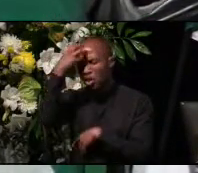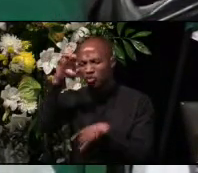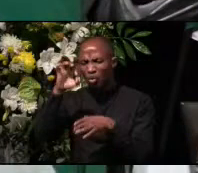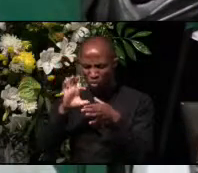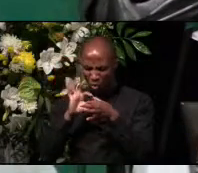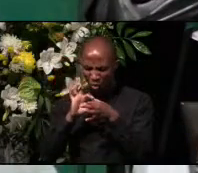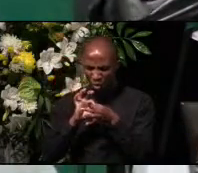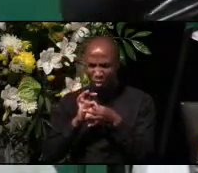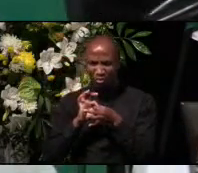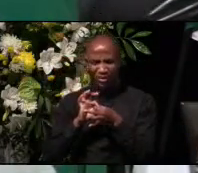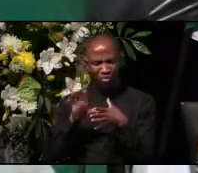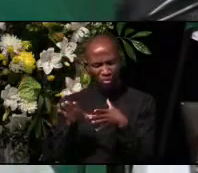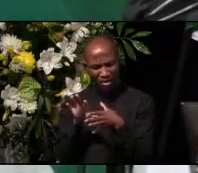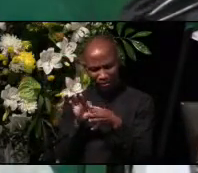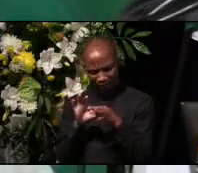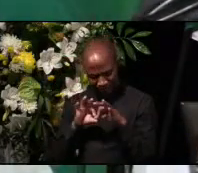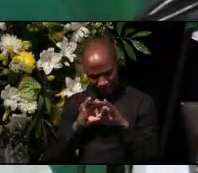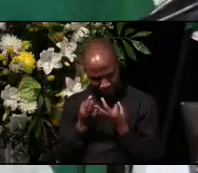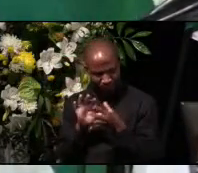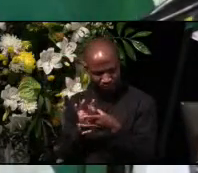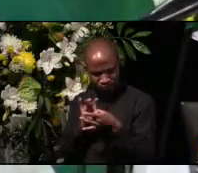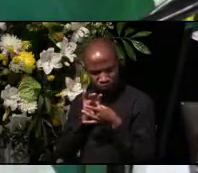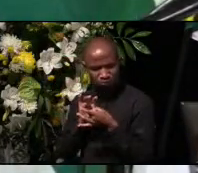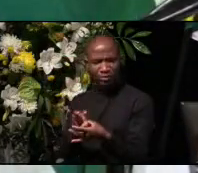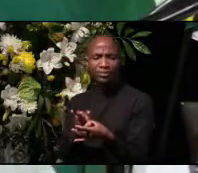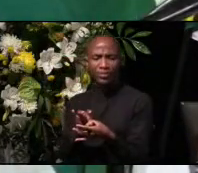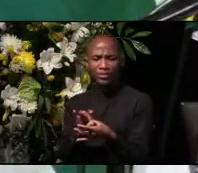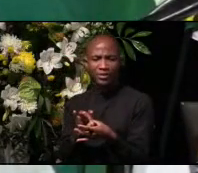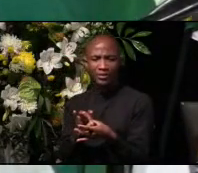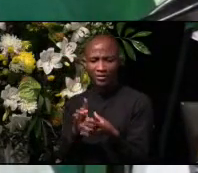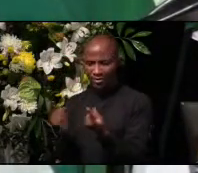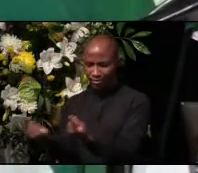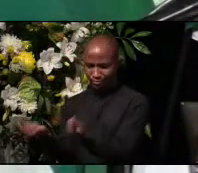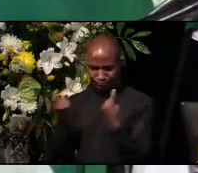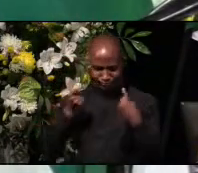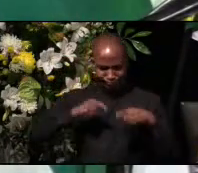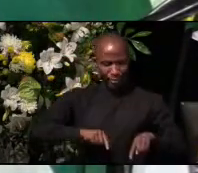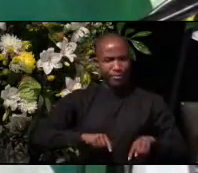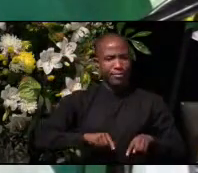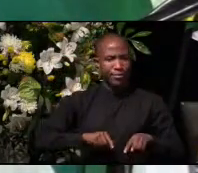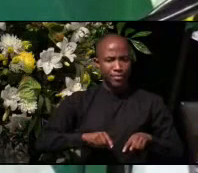we are one people that is why he found himself here in